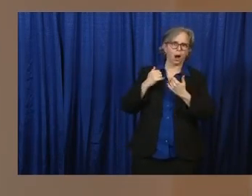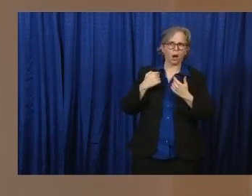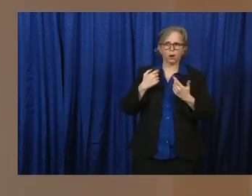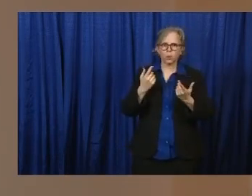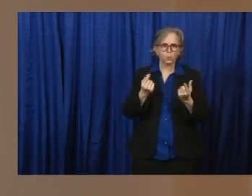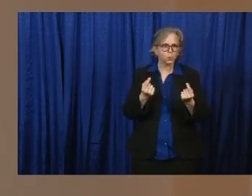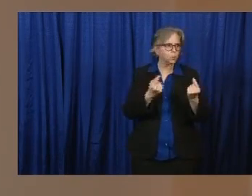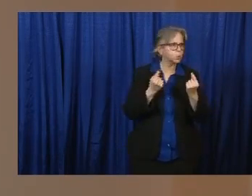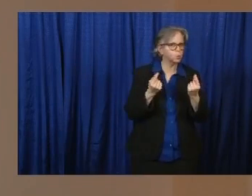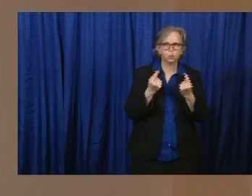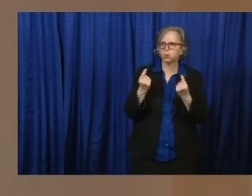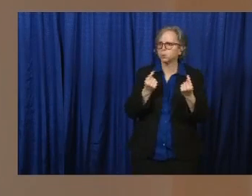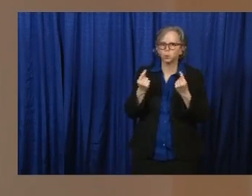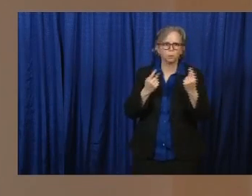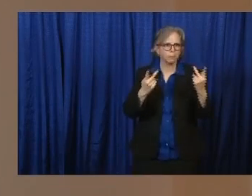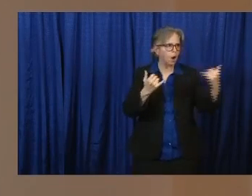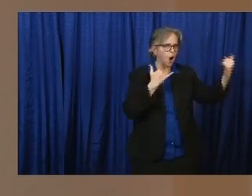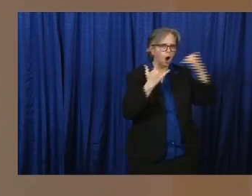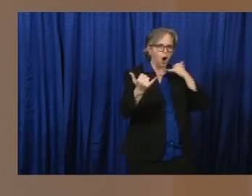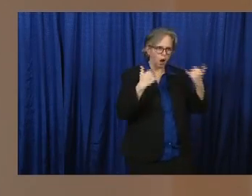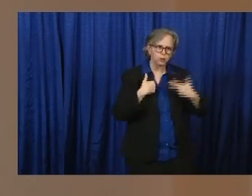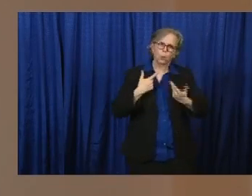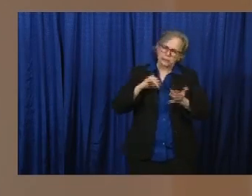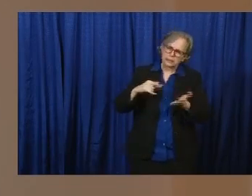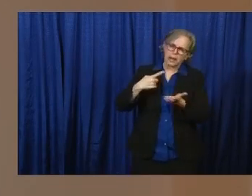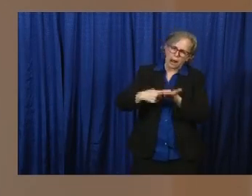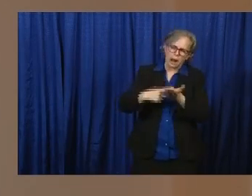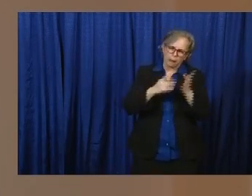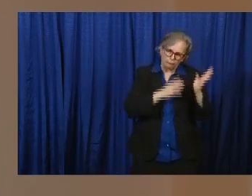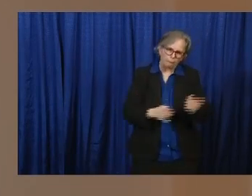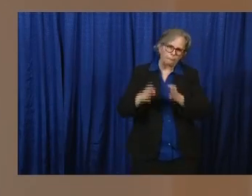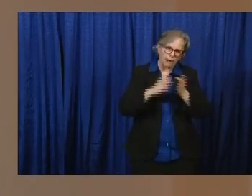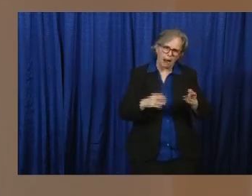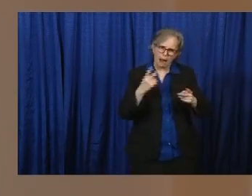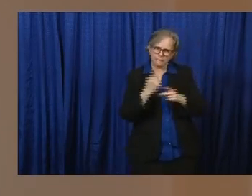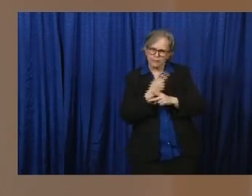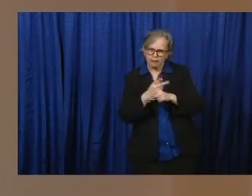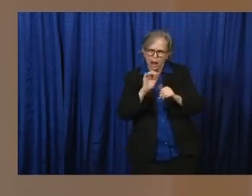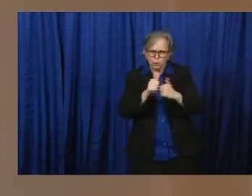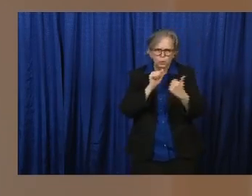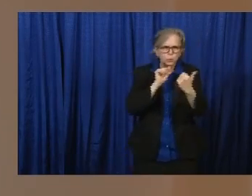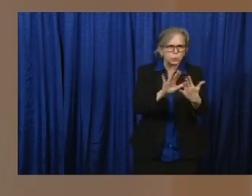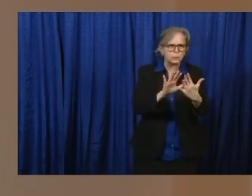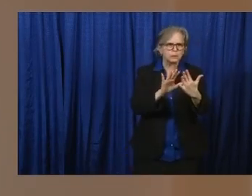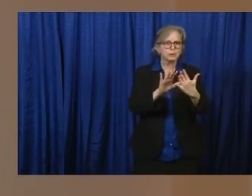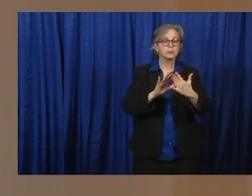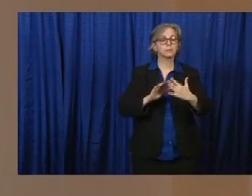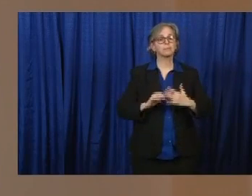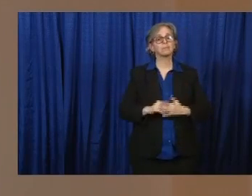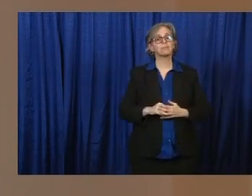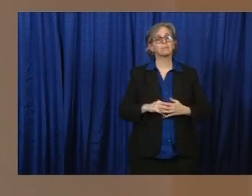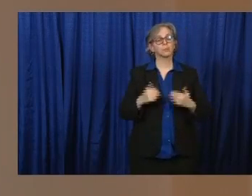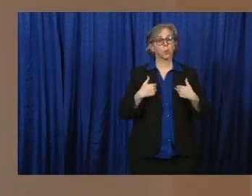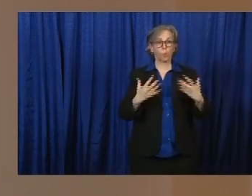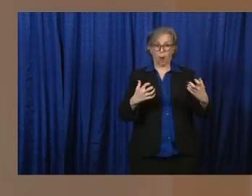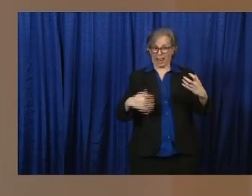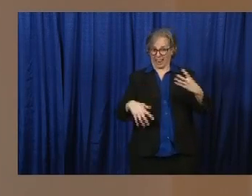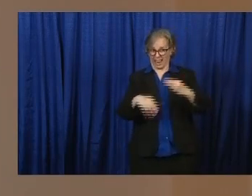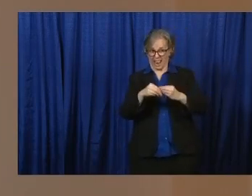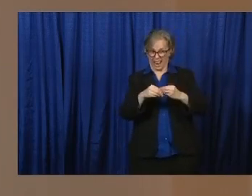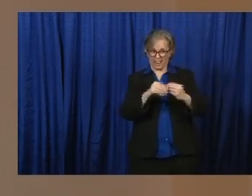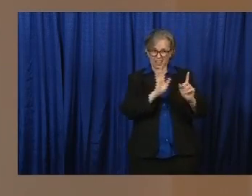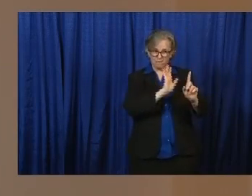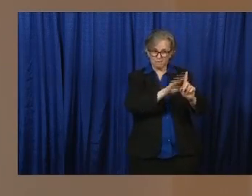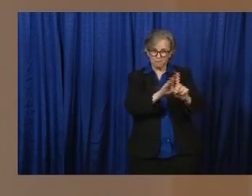preparing some action on that. I also would like to add that reminder, voting